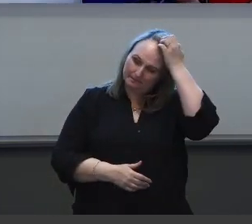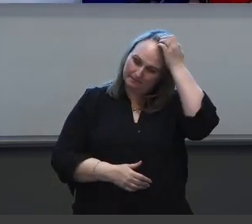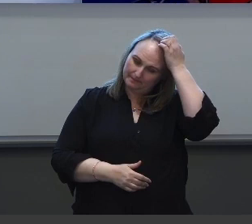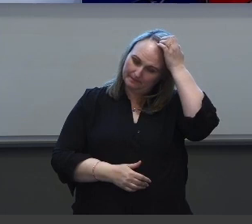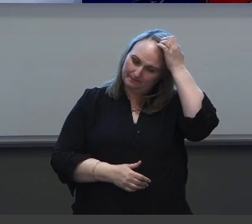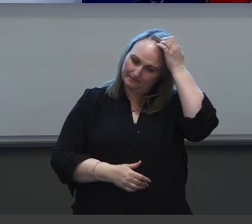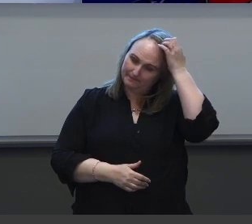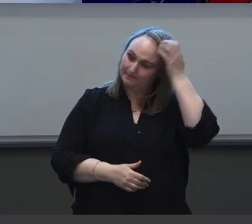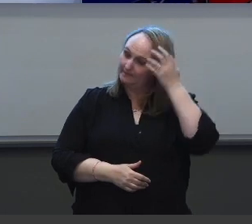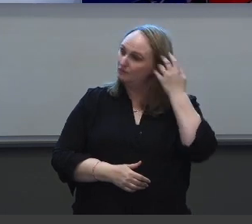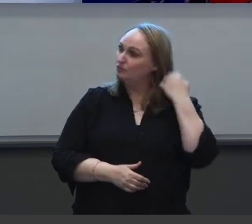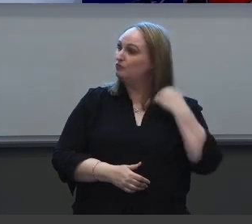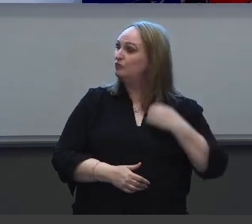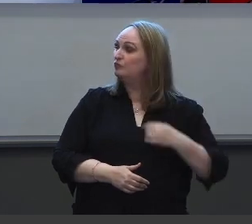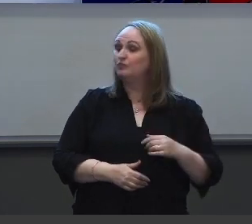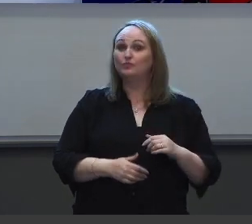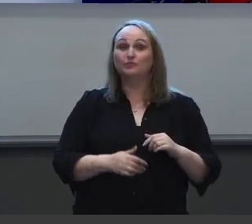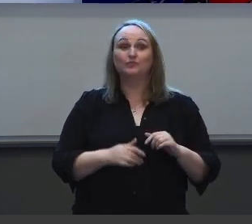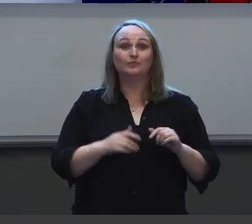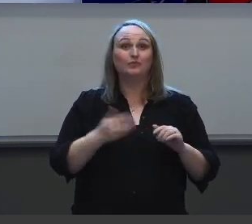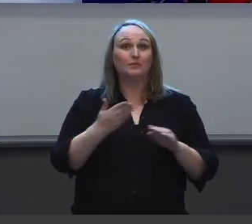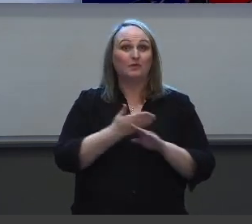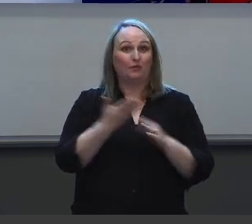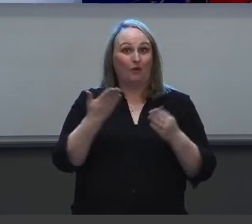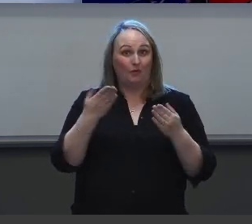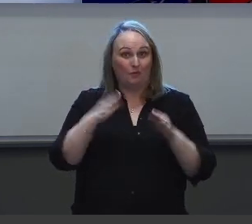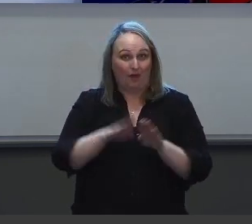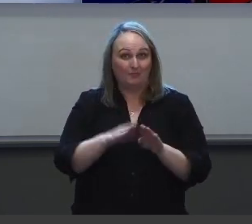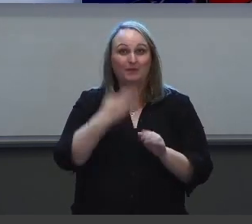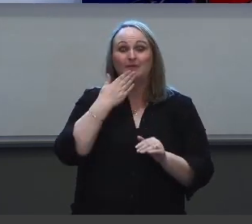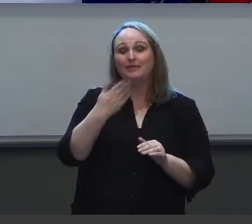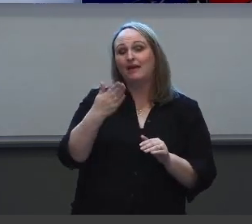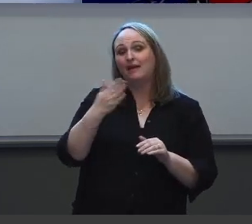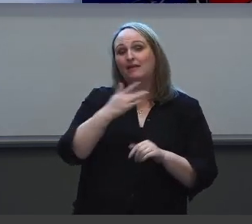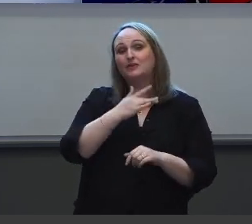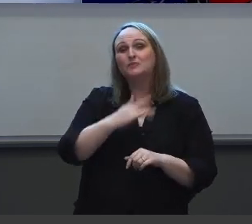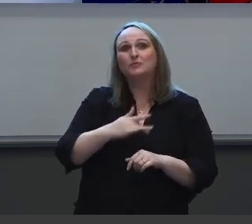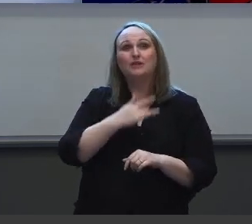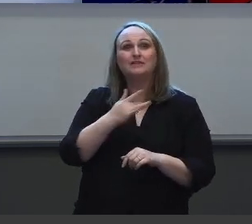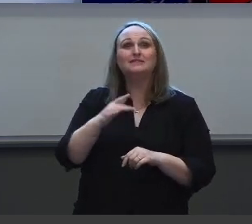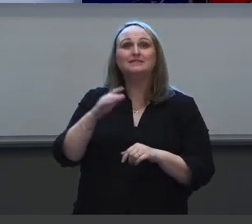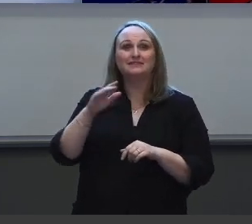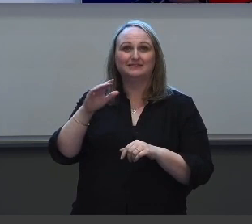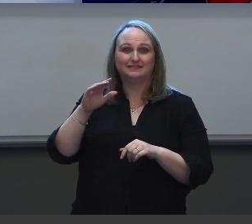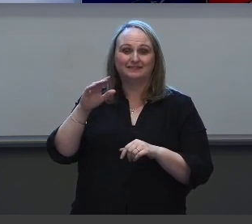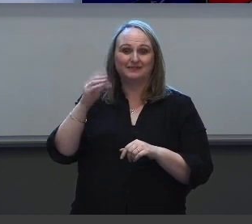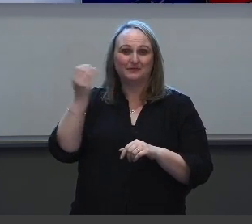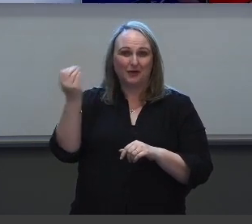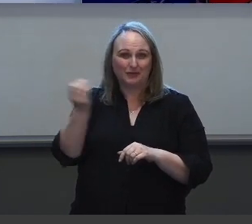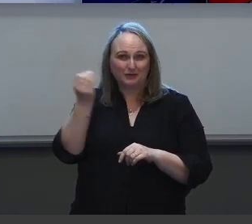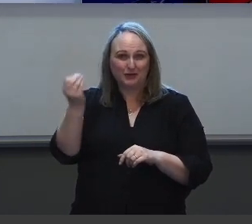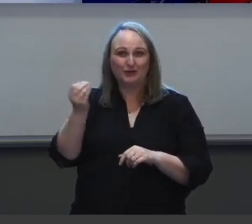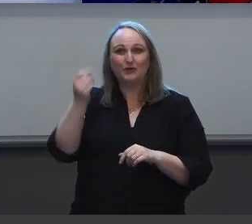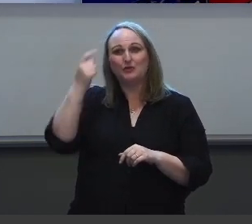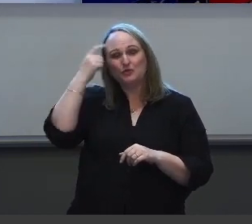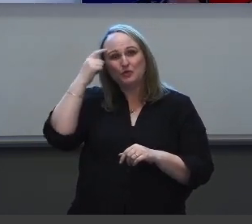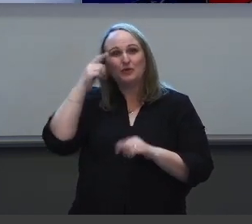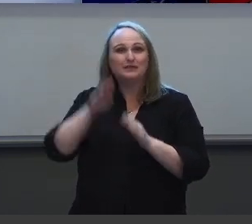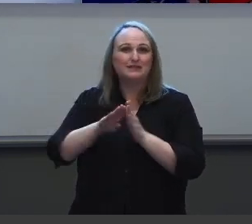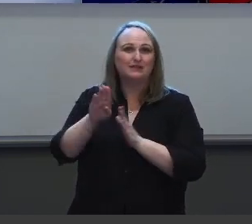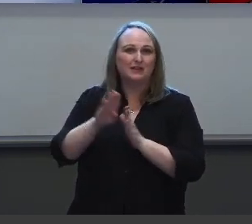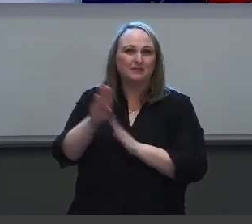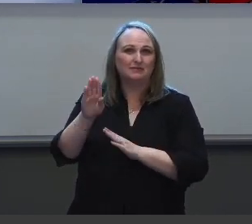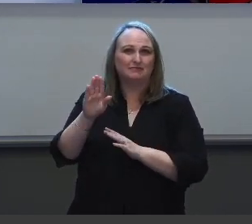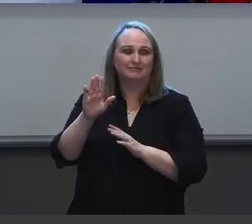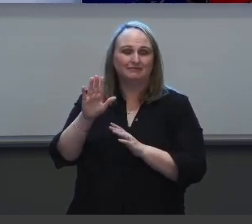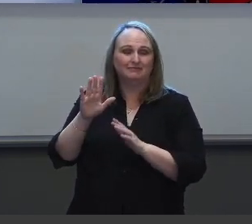So before I wrap up, I'd like to thank the Province of Ontario Neurodevelopmental Disorders Network, which is where a lot of this data came from, as